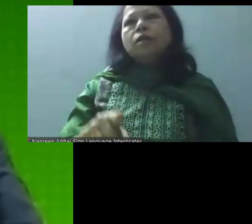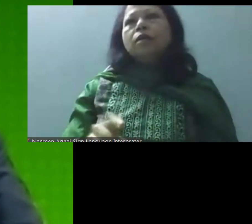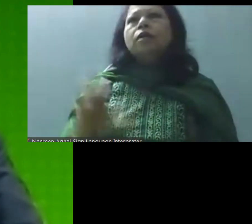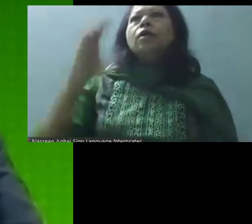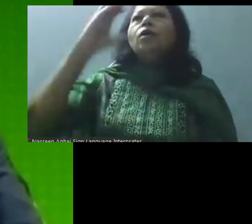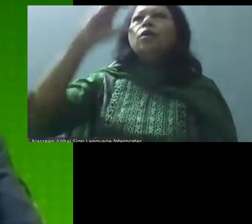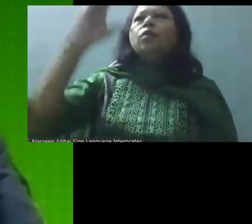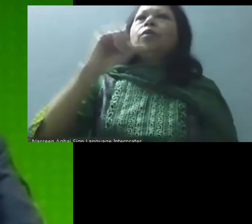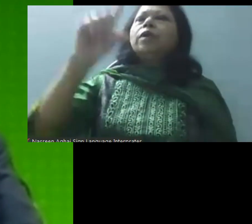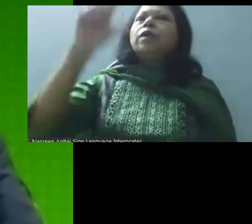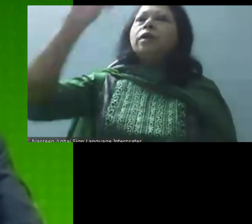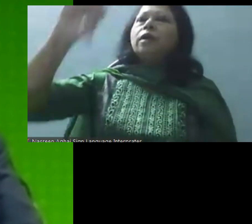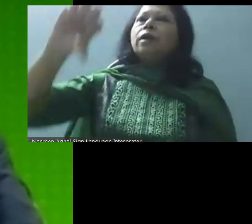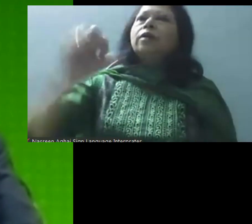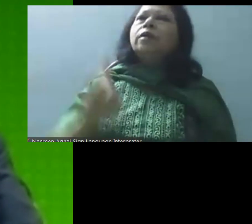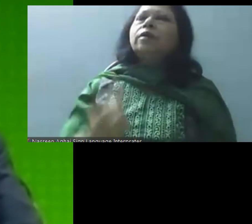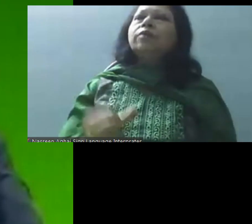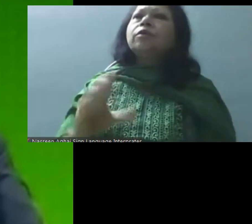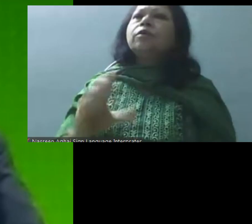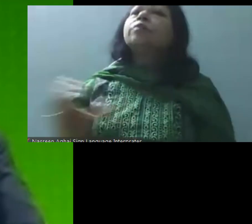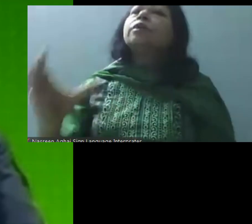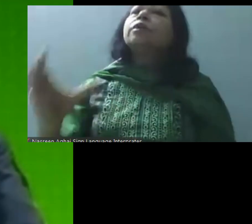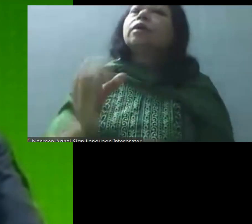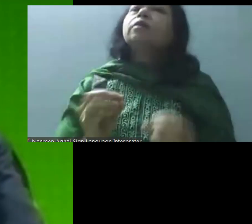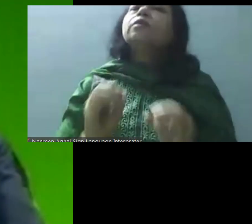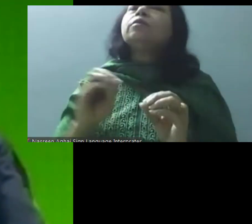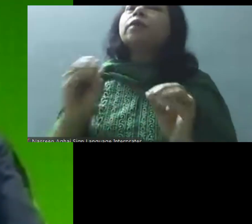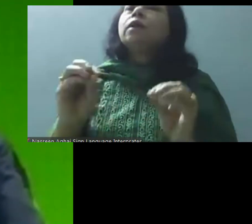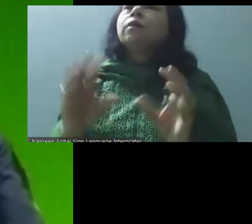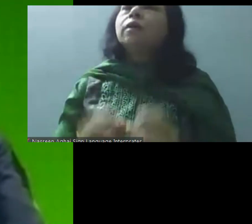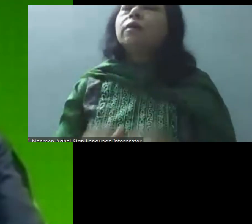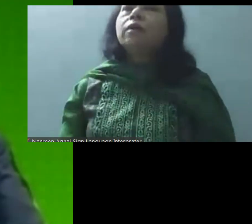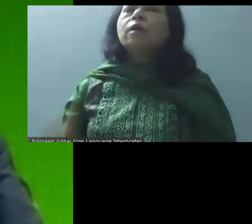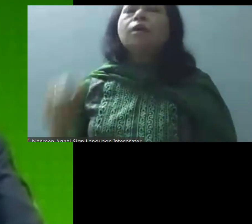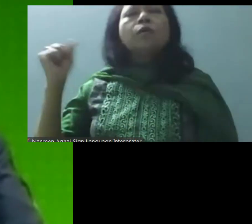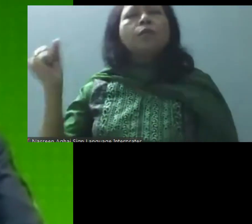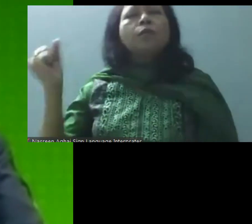has also helped us sensitize and also helped us move